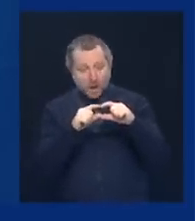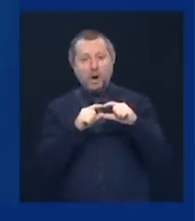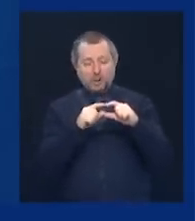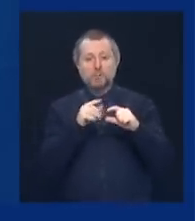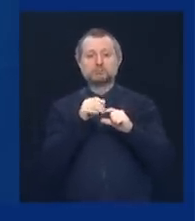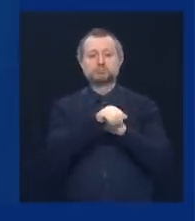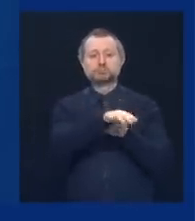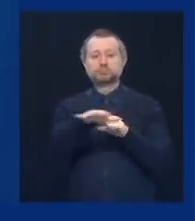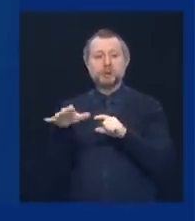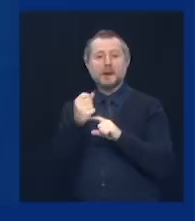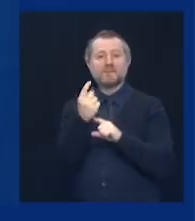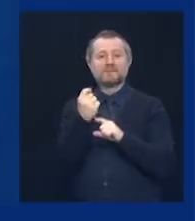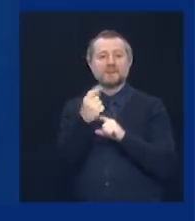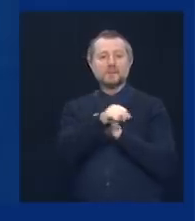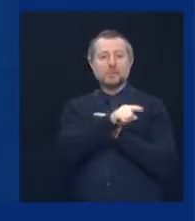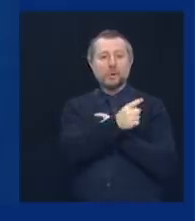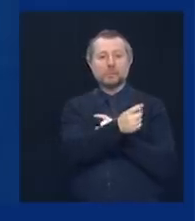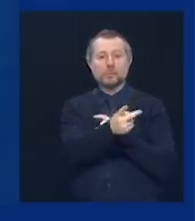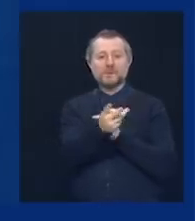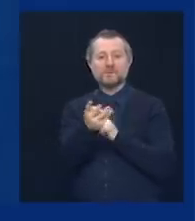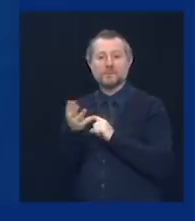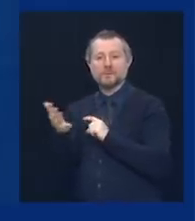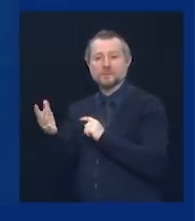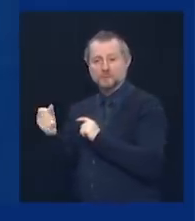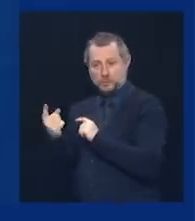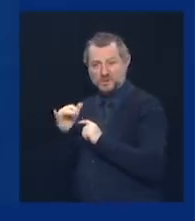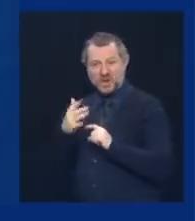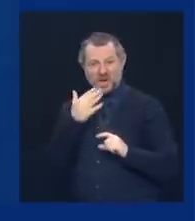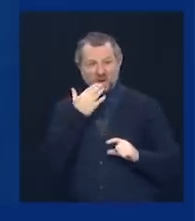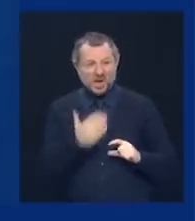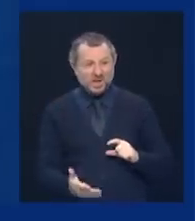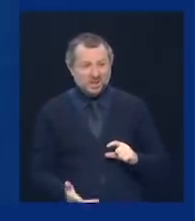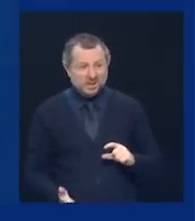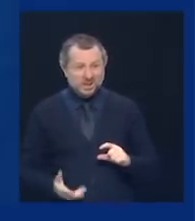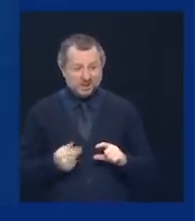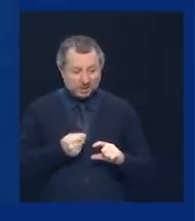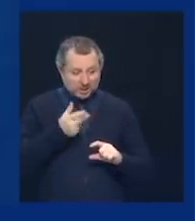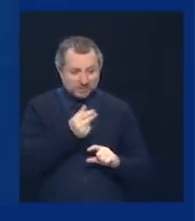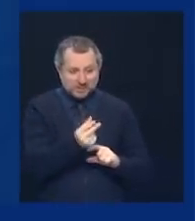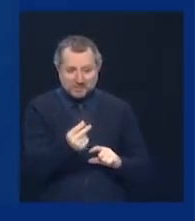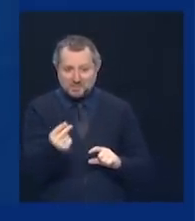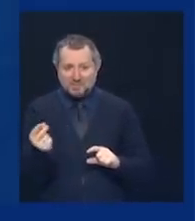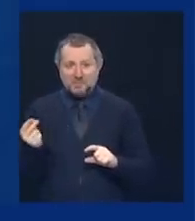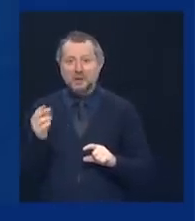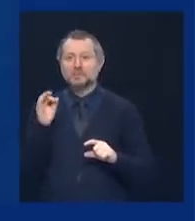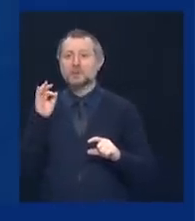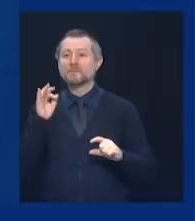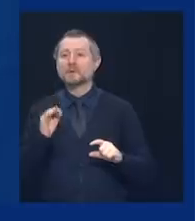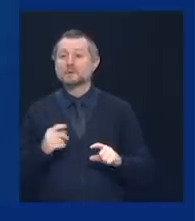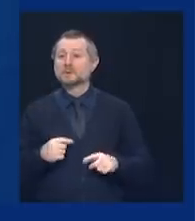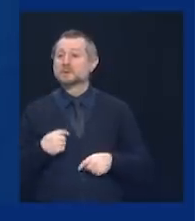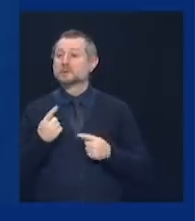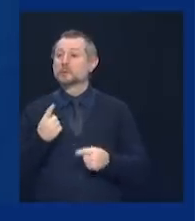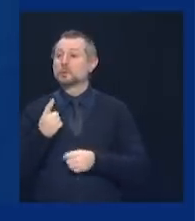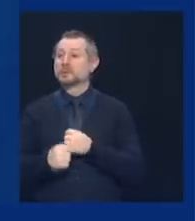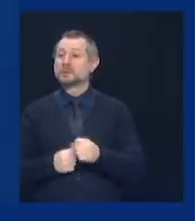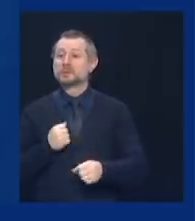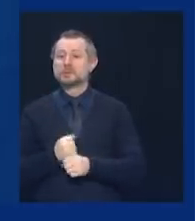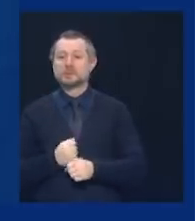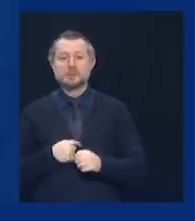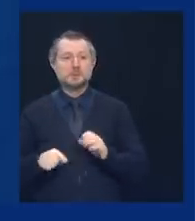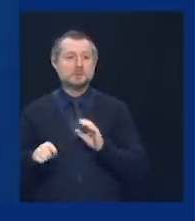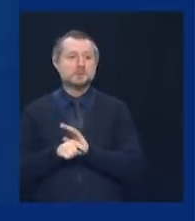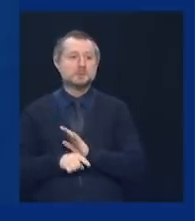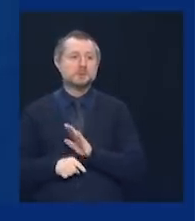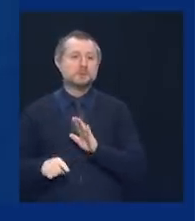is different, but good different, as opposed to bad different. And after a year of having a lot of